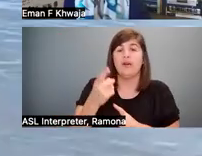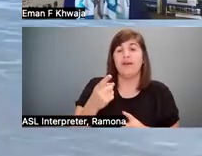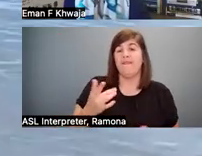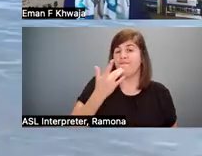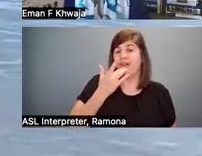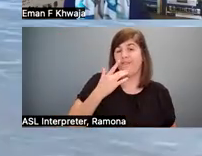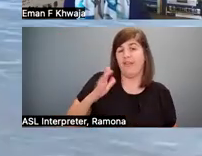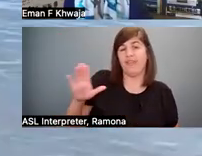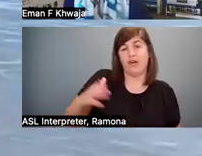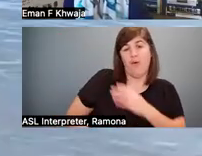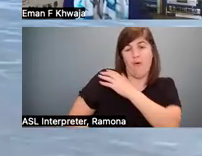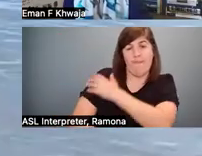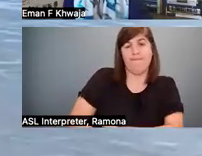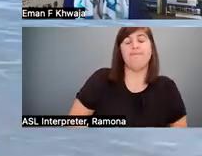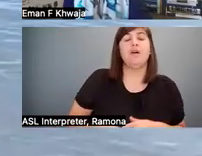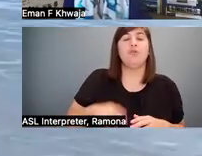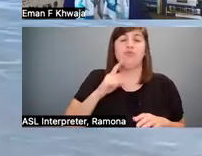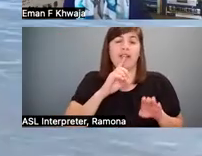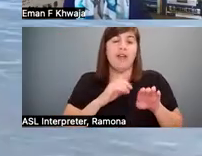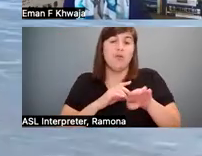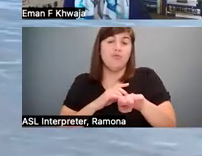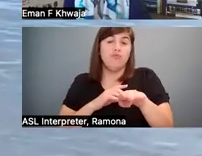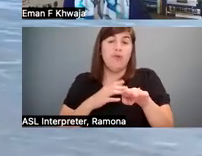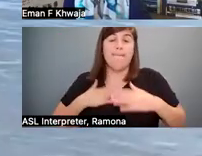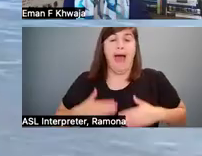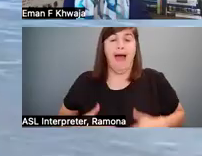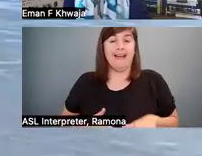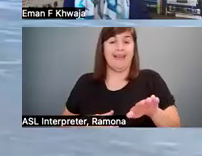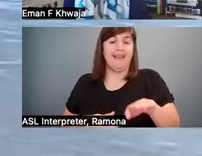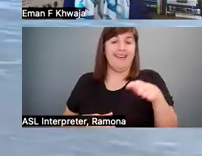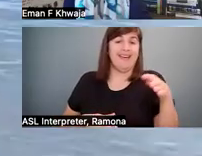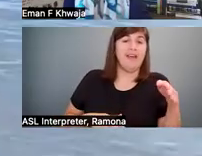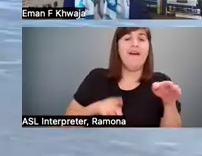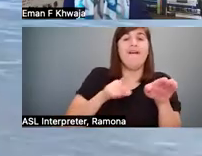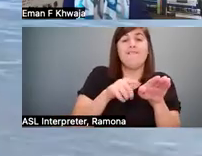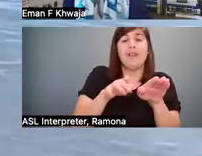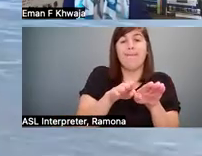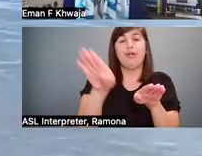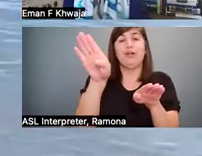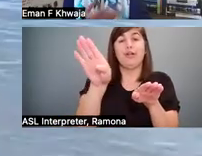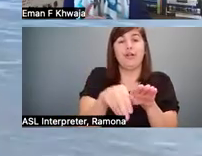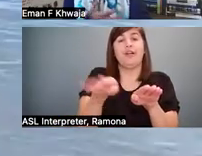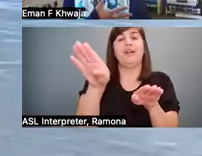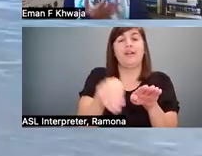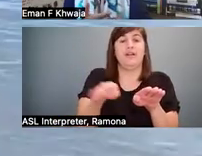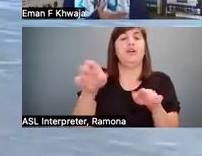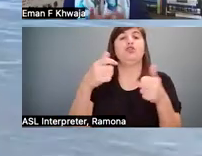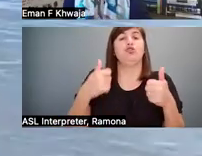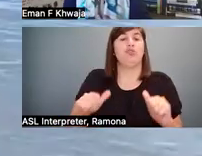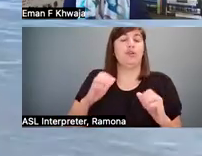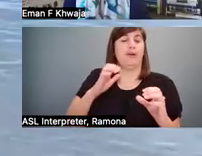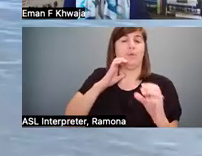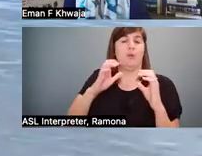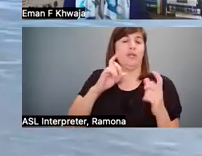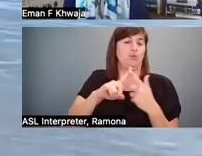where the whales roll to their side and hit their fin against the surface to scare fish. Sorry, not to scare fish, to communicate with each other. That's